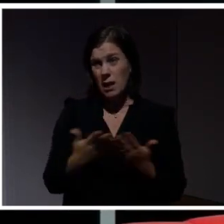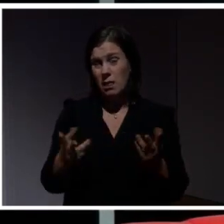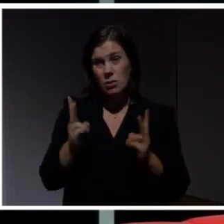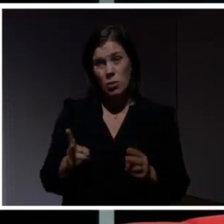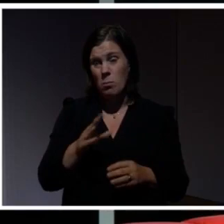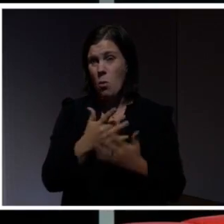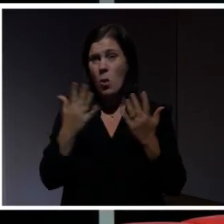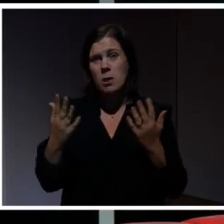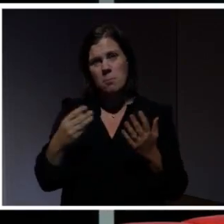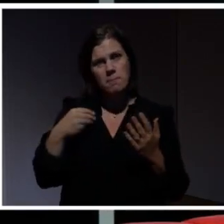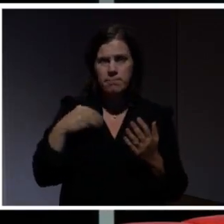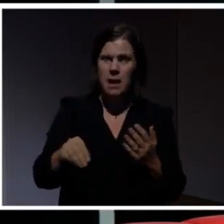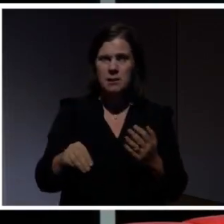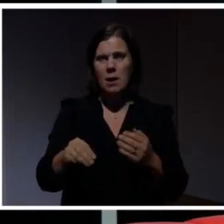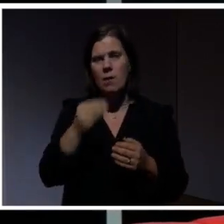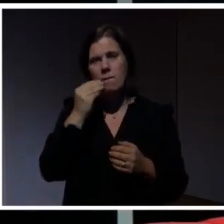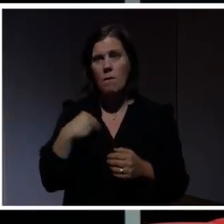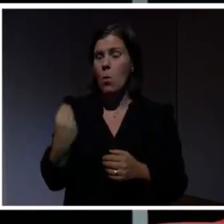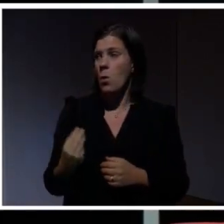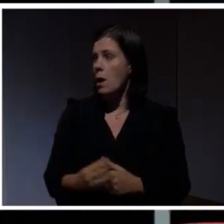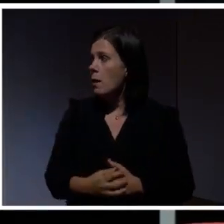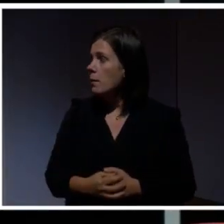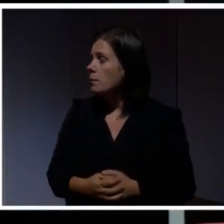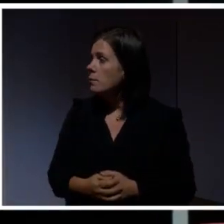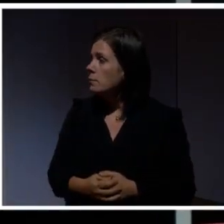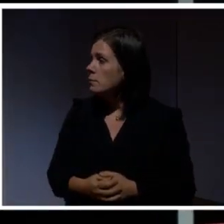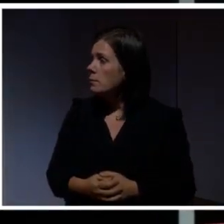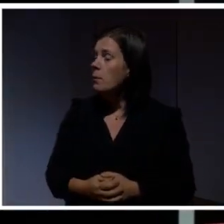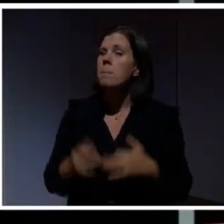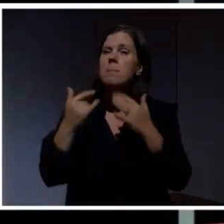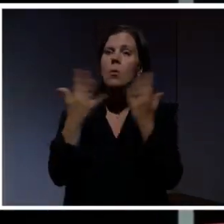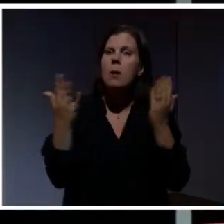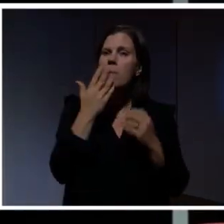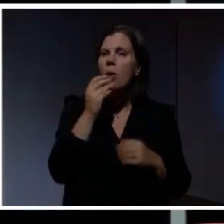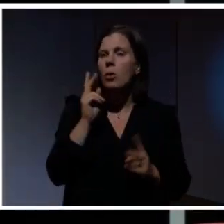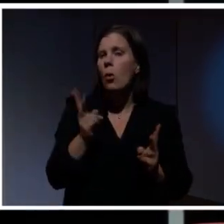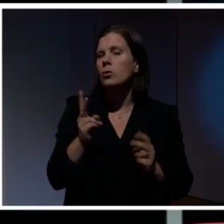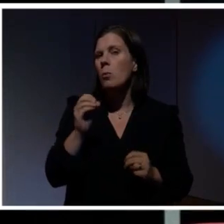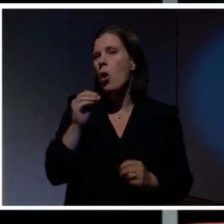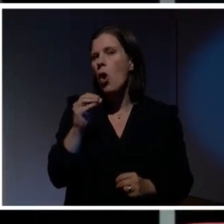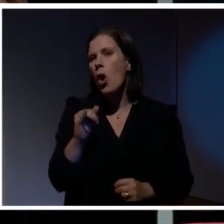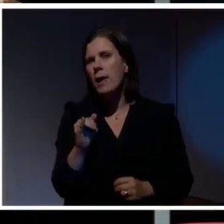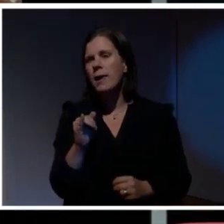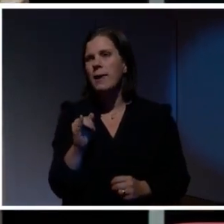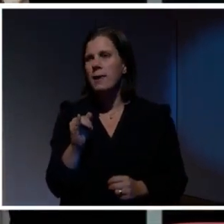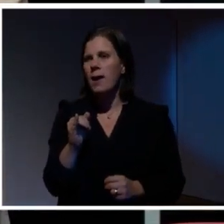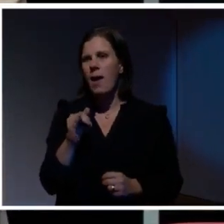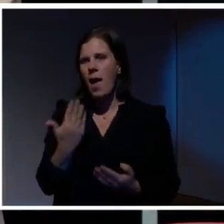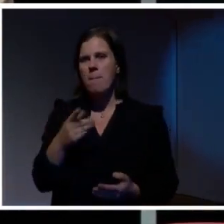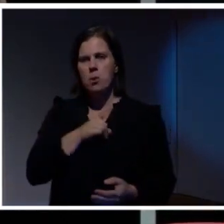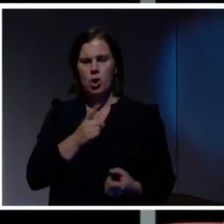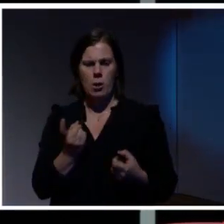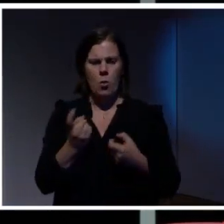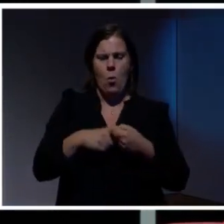initiatives. The other thing that I often hear is that people talk about AI being highly dependent on data. And